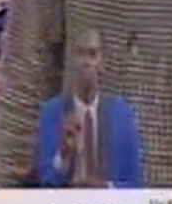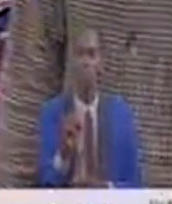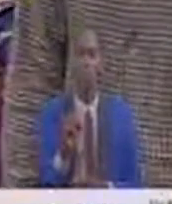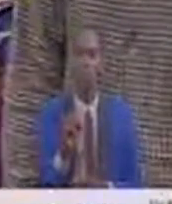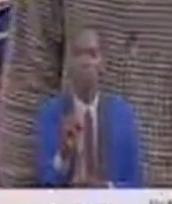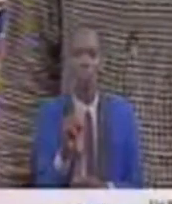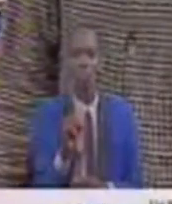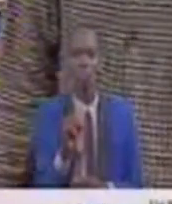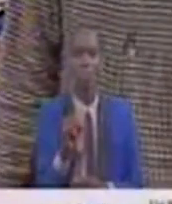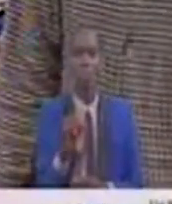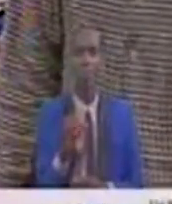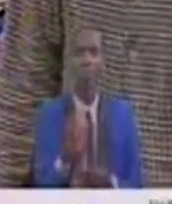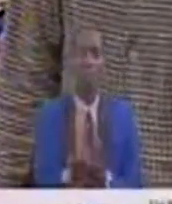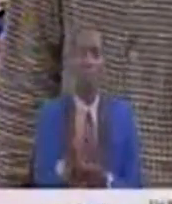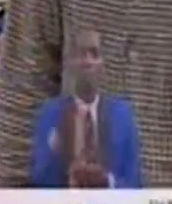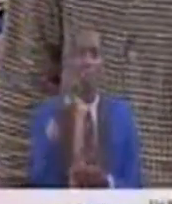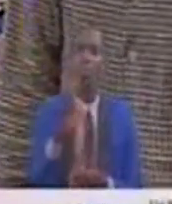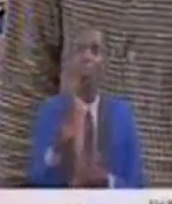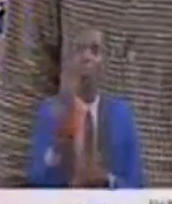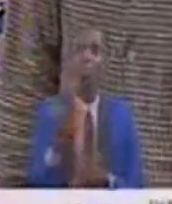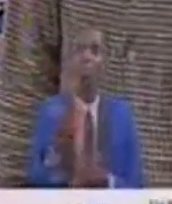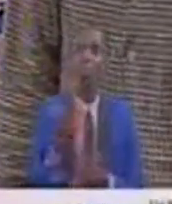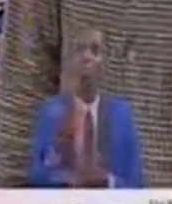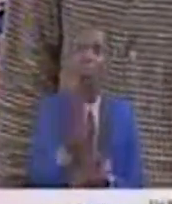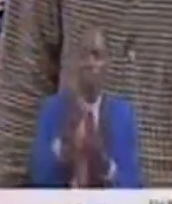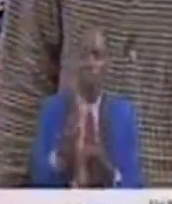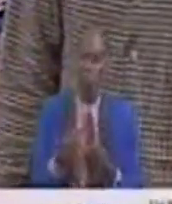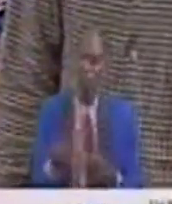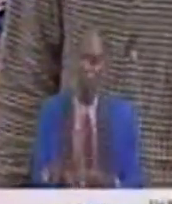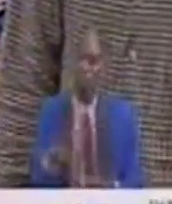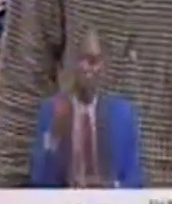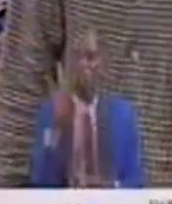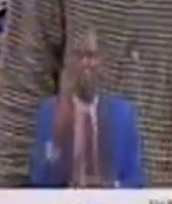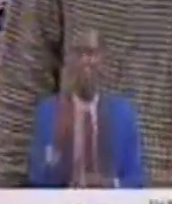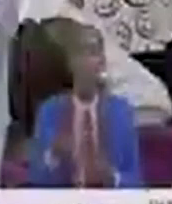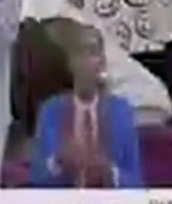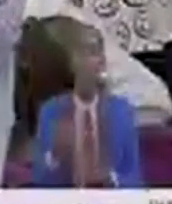help you to discover where you stand,